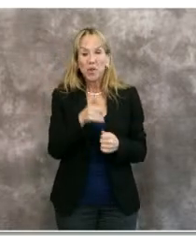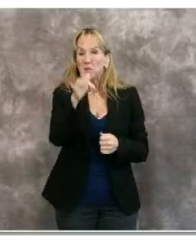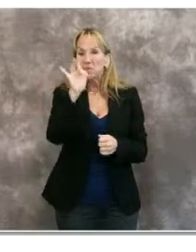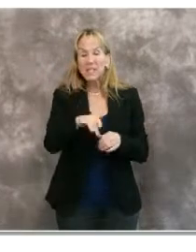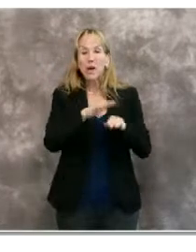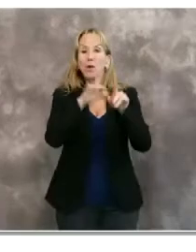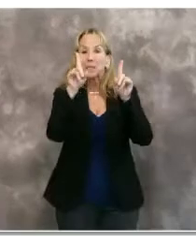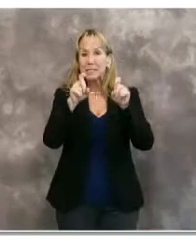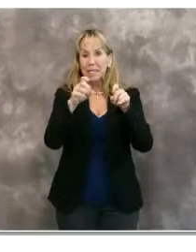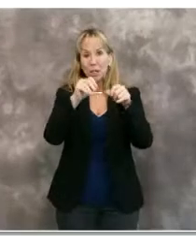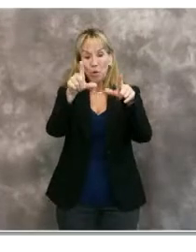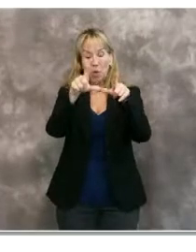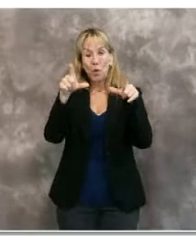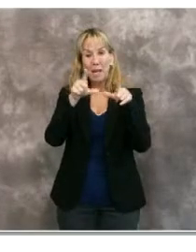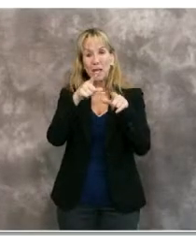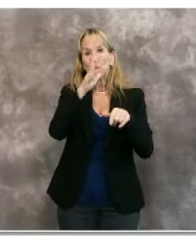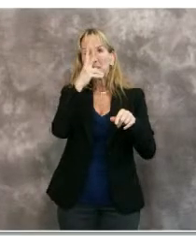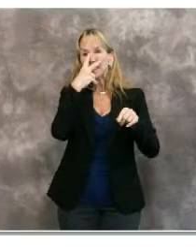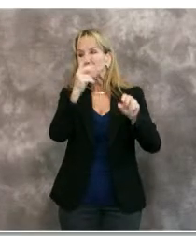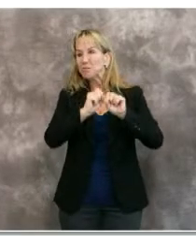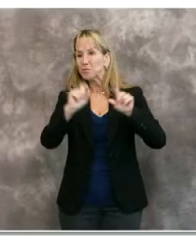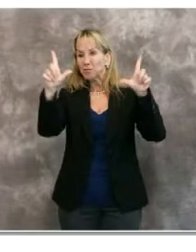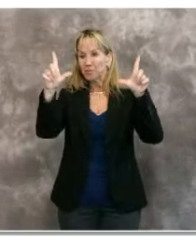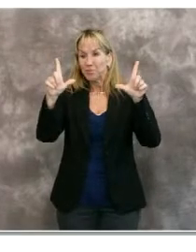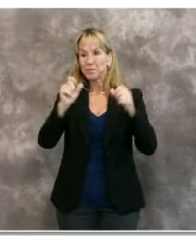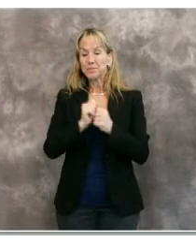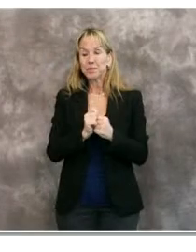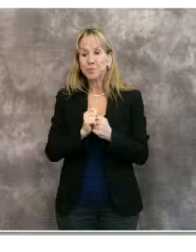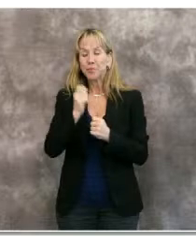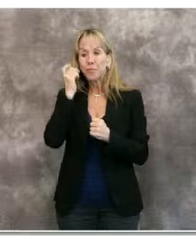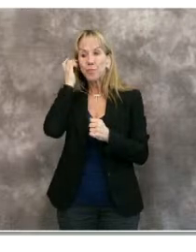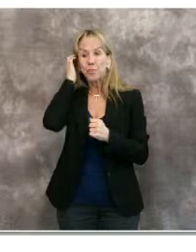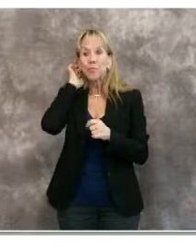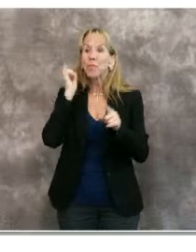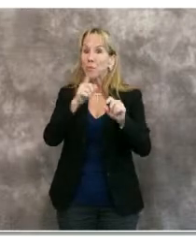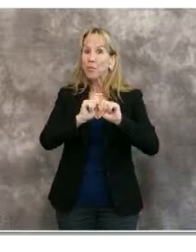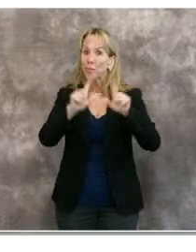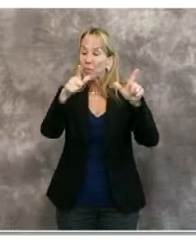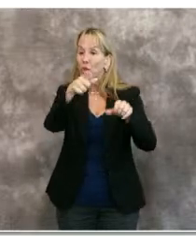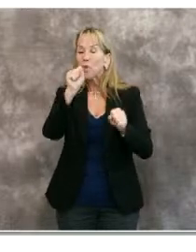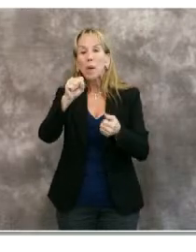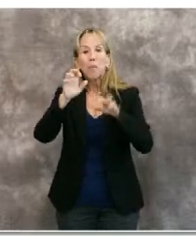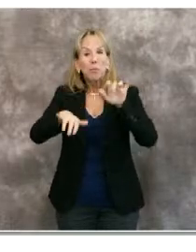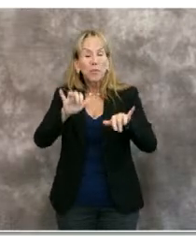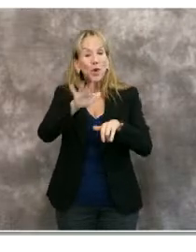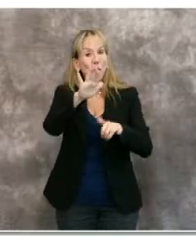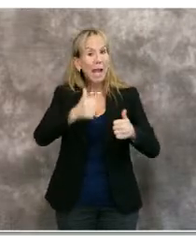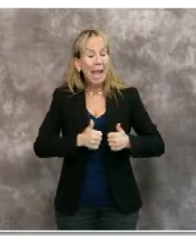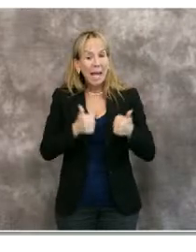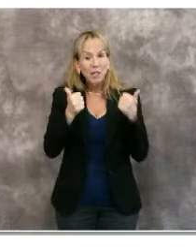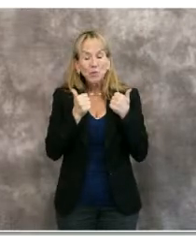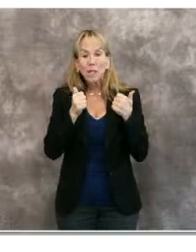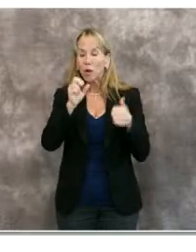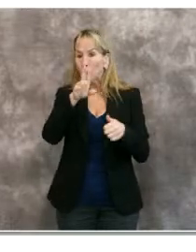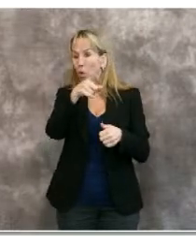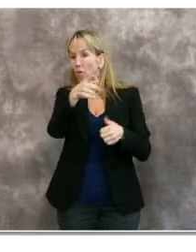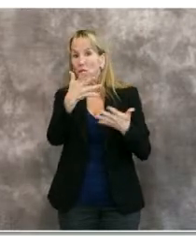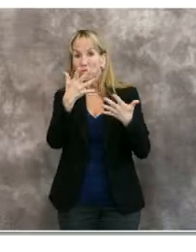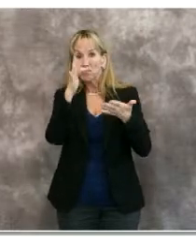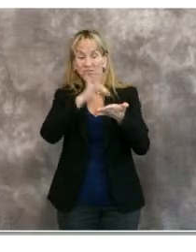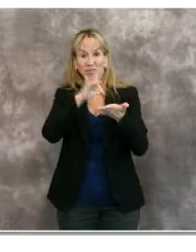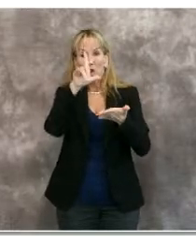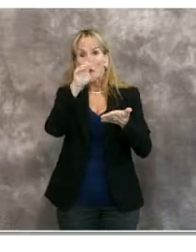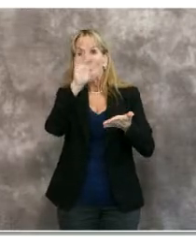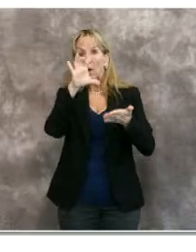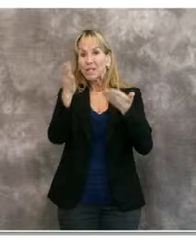locations, it will take you to this, and you can either enter your address, or if you allow location services, it will pull up all of the